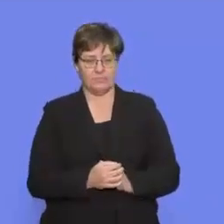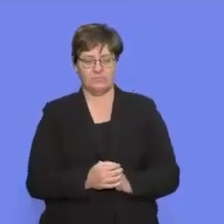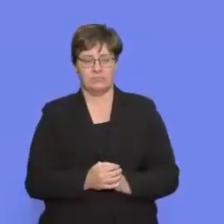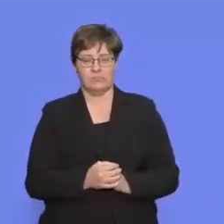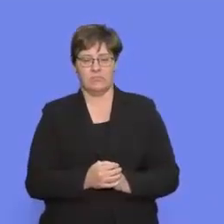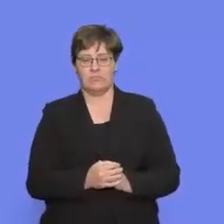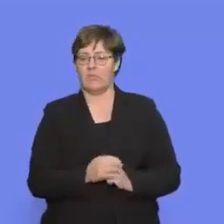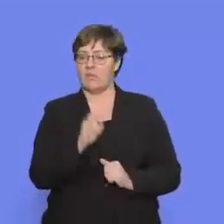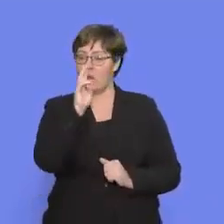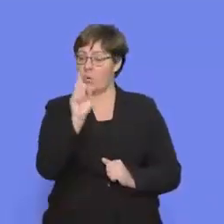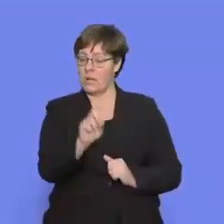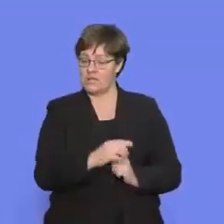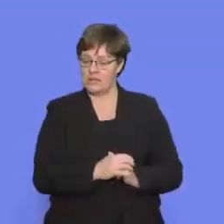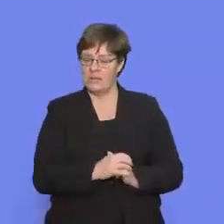dioxide.